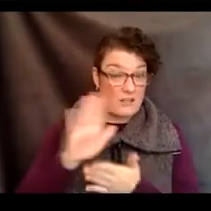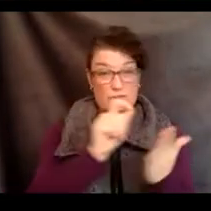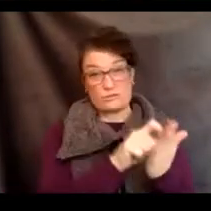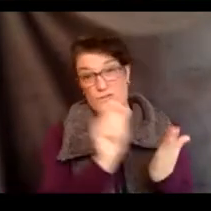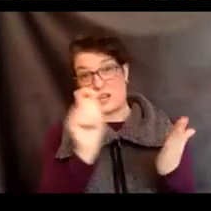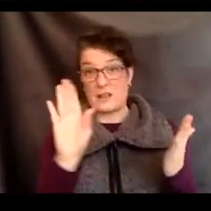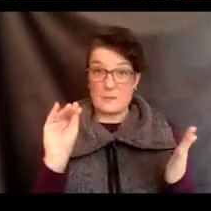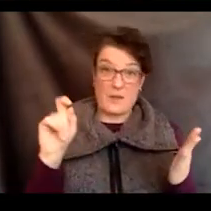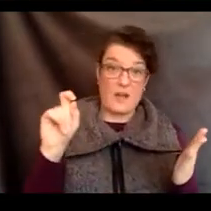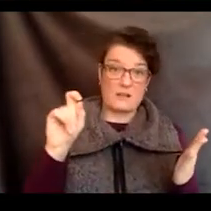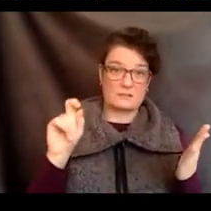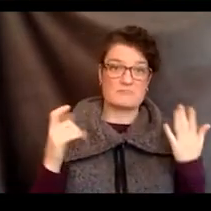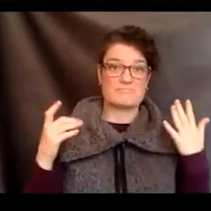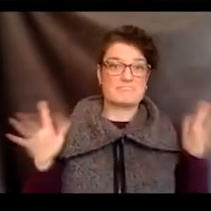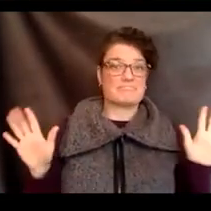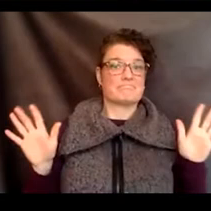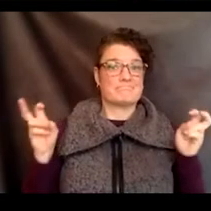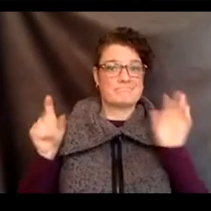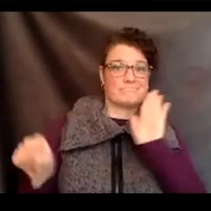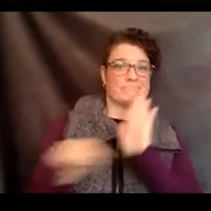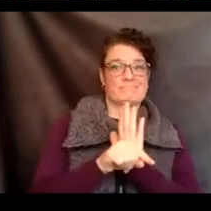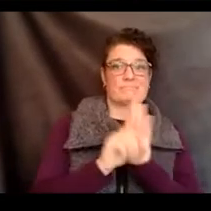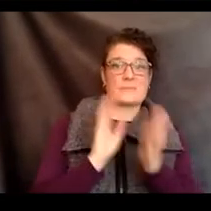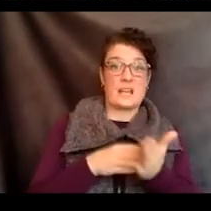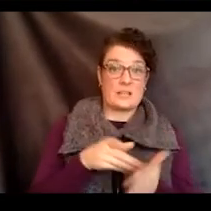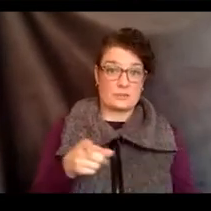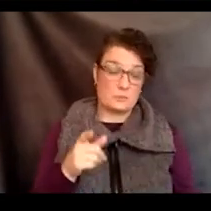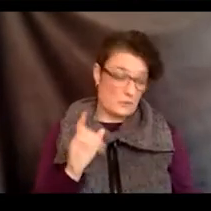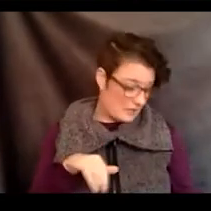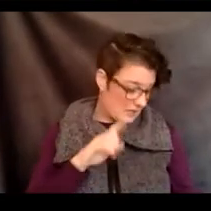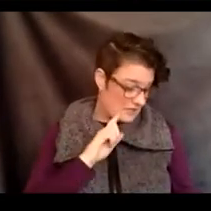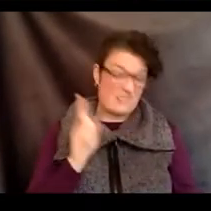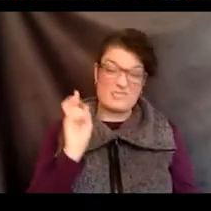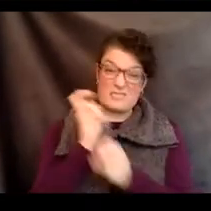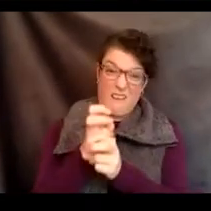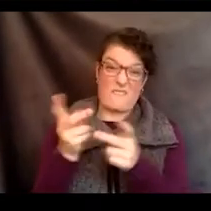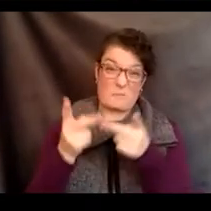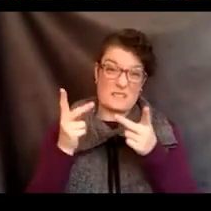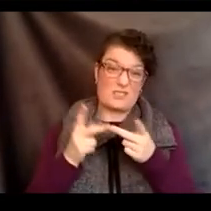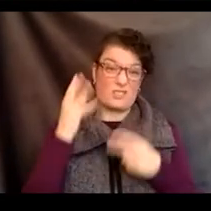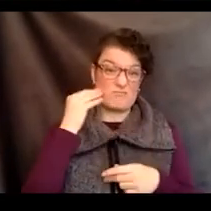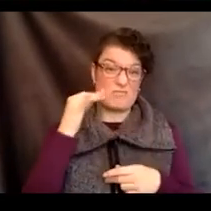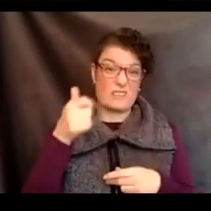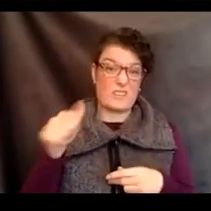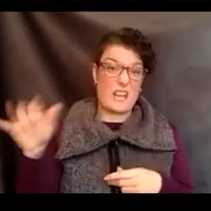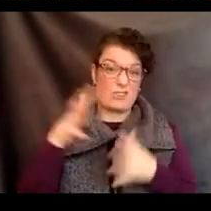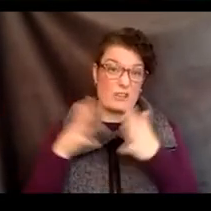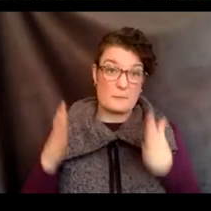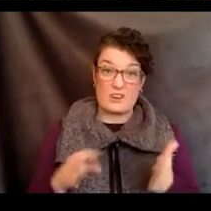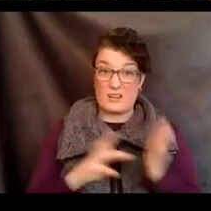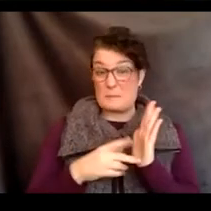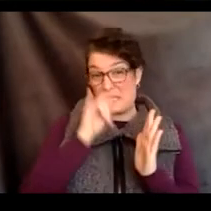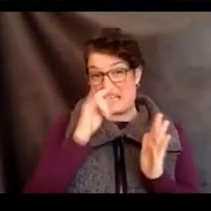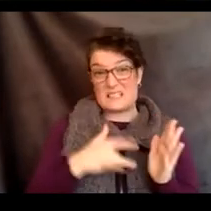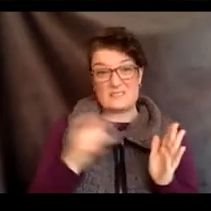box, that's going to be a mark against you. And that's a really tough position to be in if you're Asian American. It makes kids feel